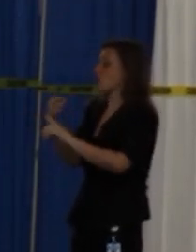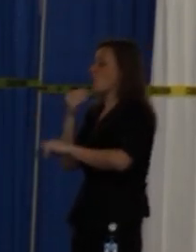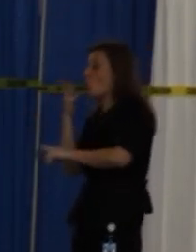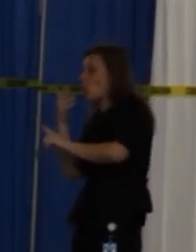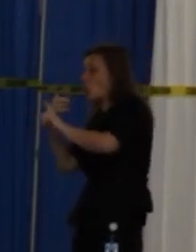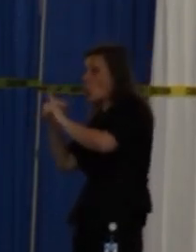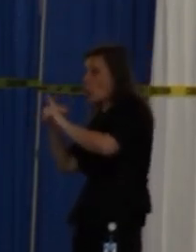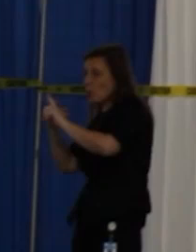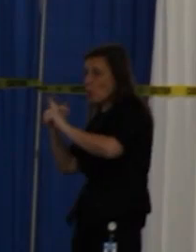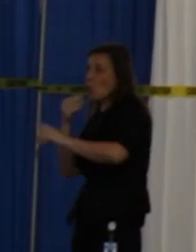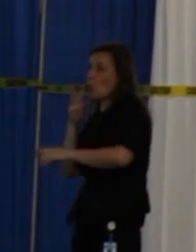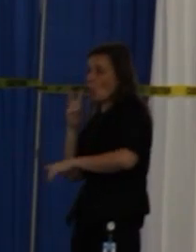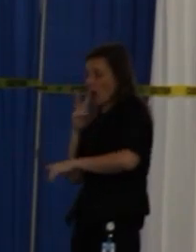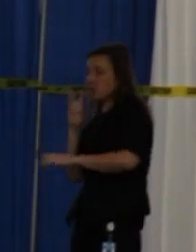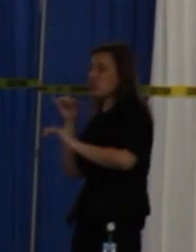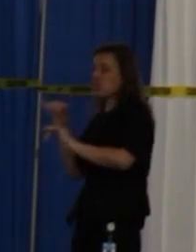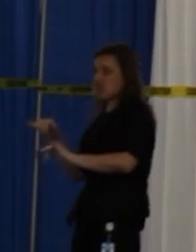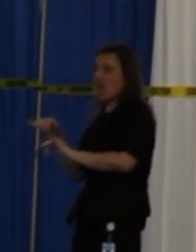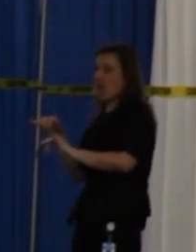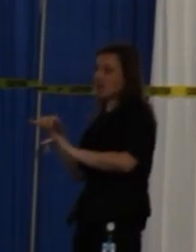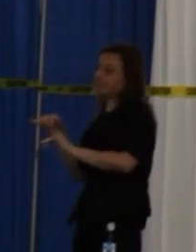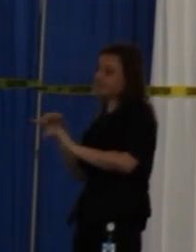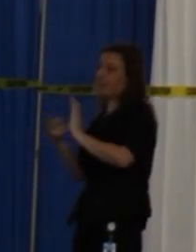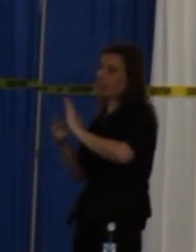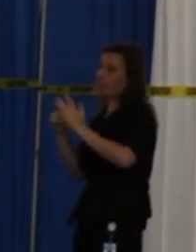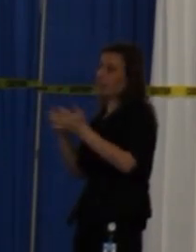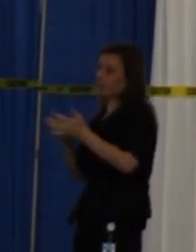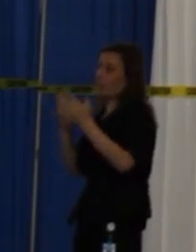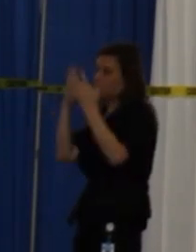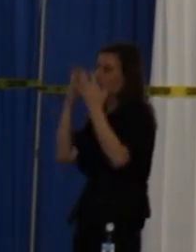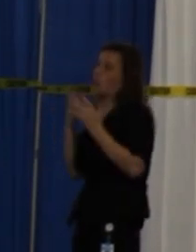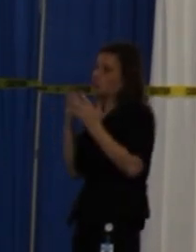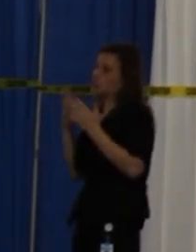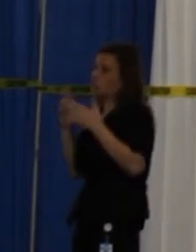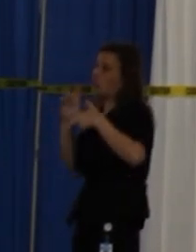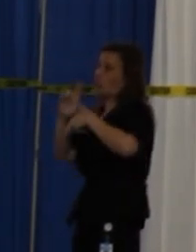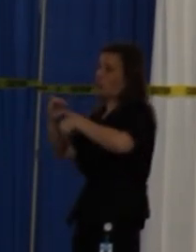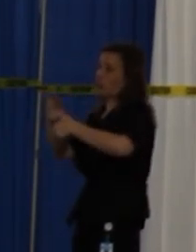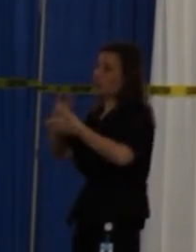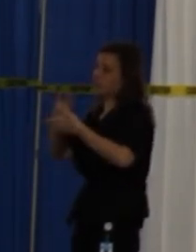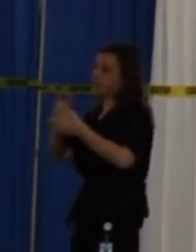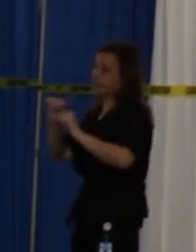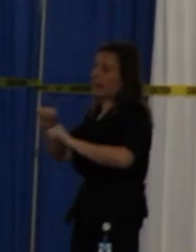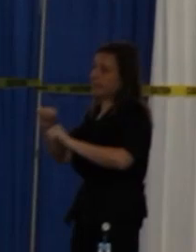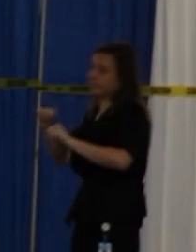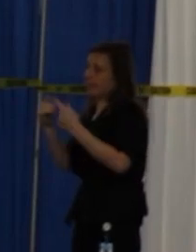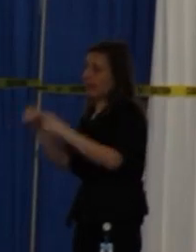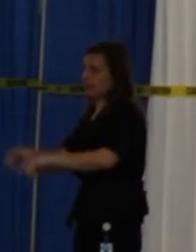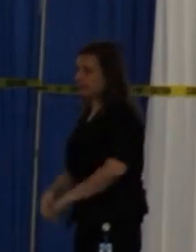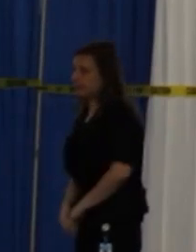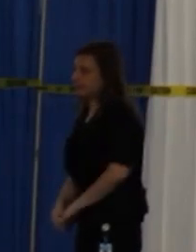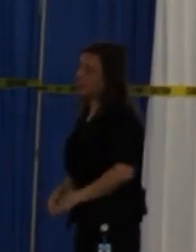Atlantic, that is a conducive environment, unfortunately, for hurricane formation intensification. So that's the reason for the above